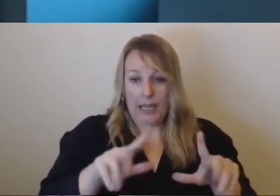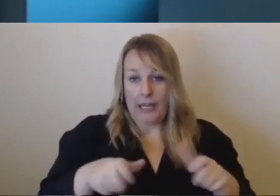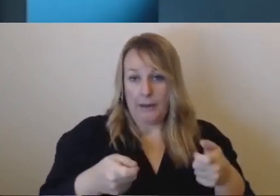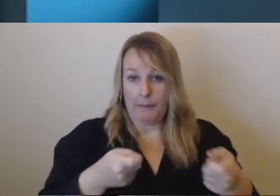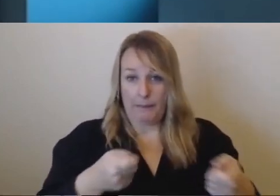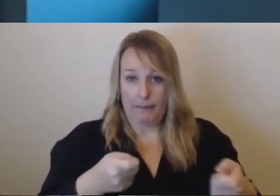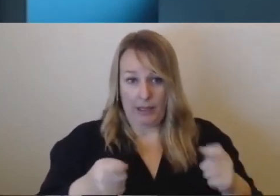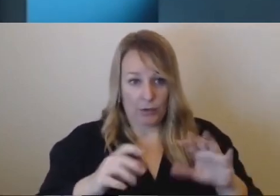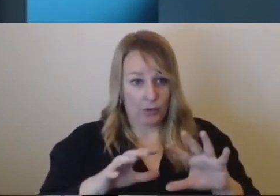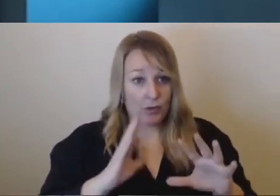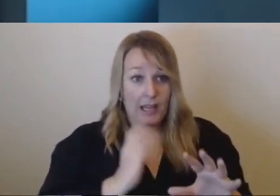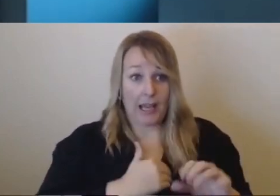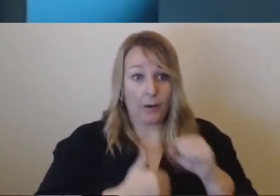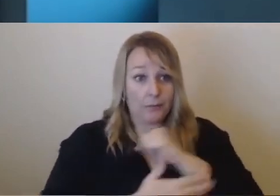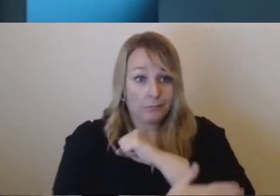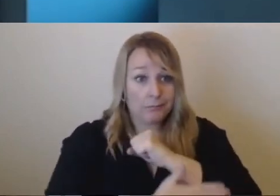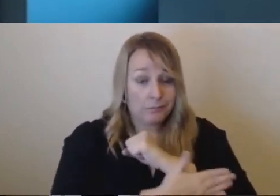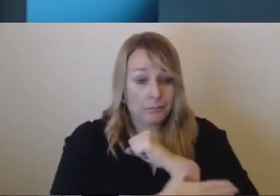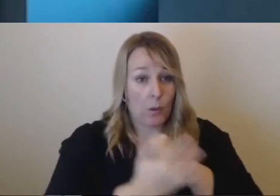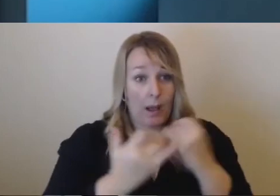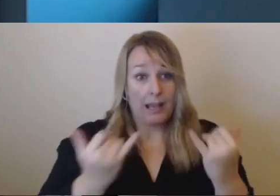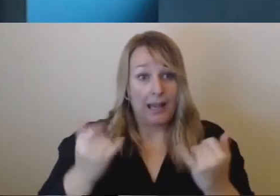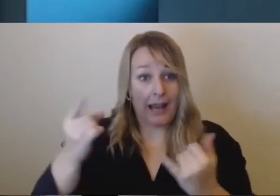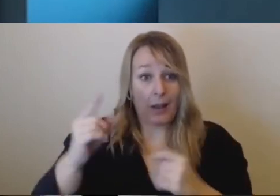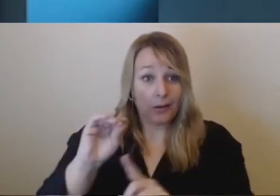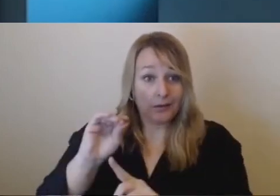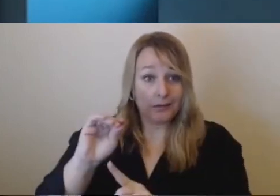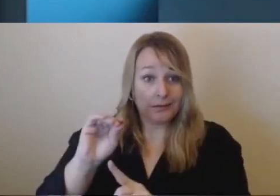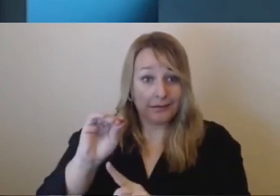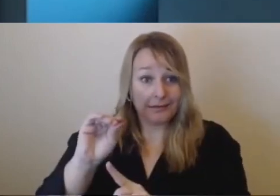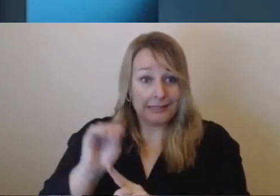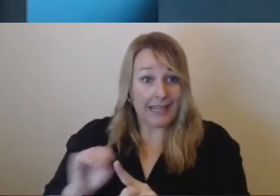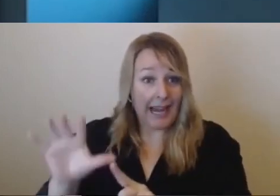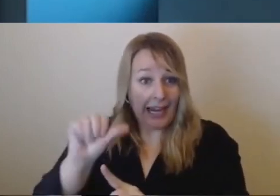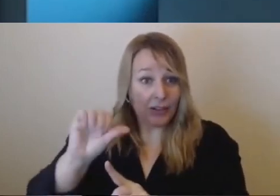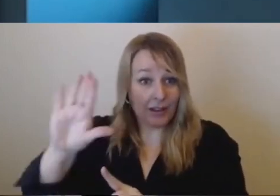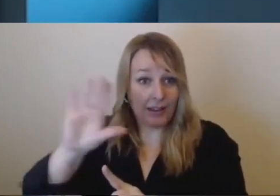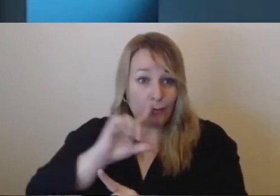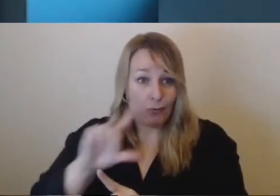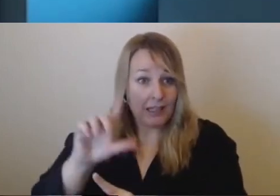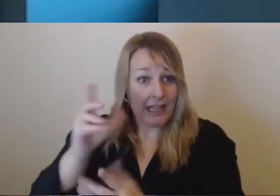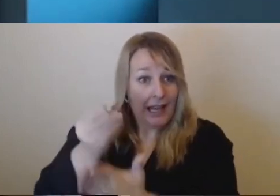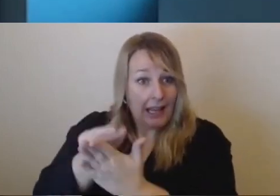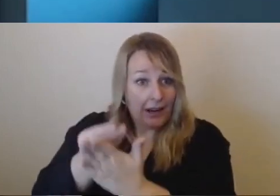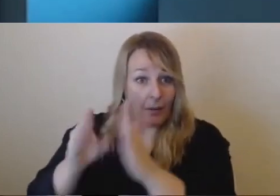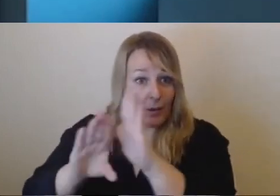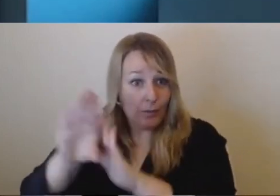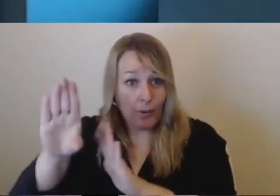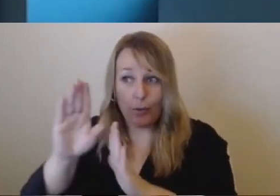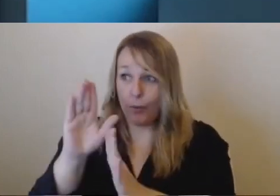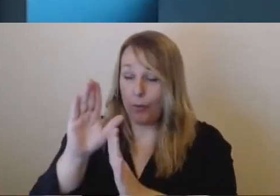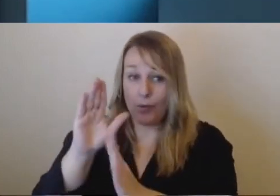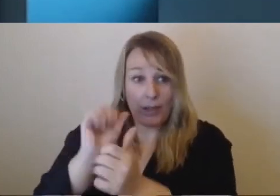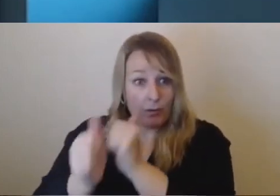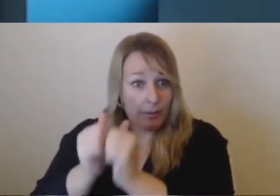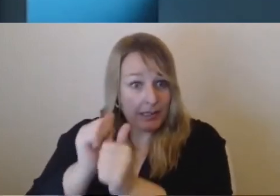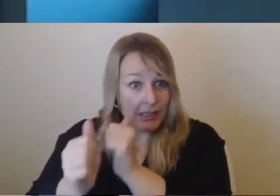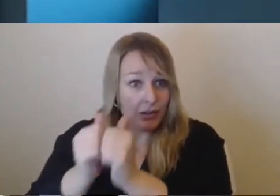is increasingly the center of economic growth and the center of strategic rivalry and competition. And that